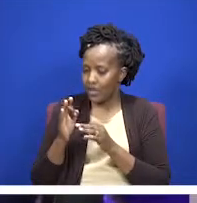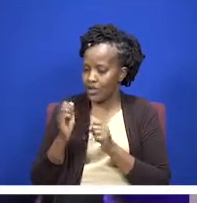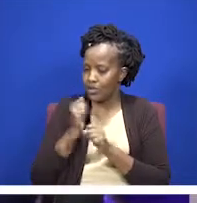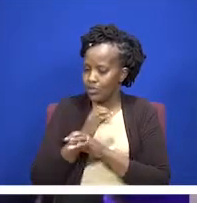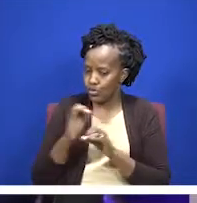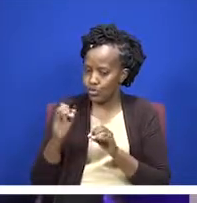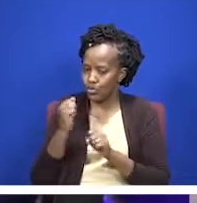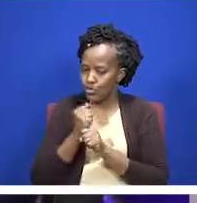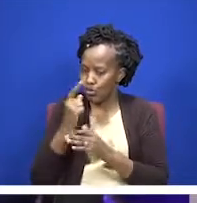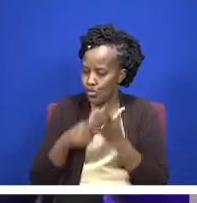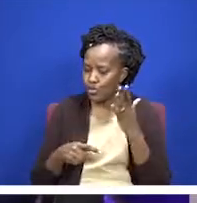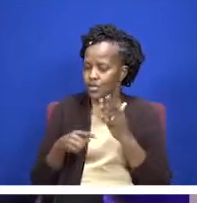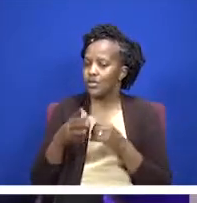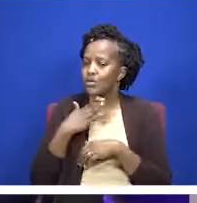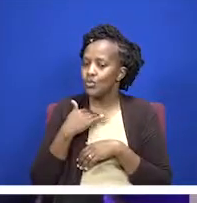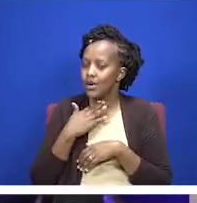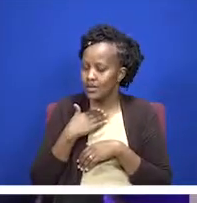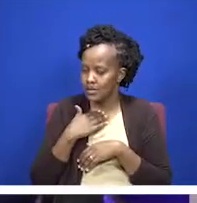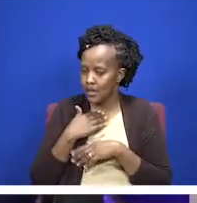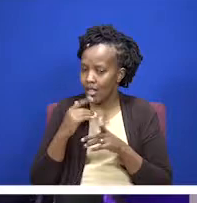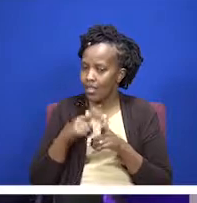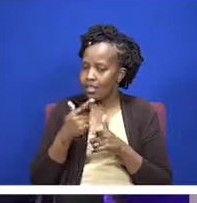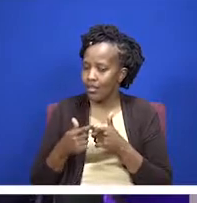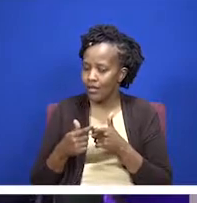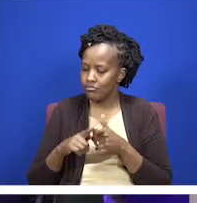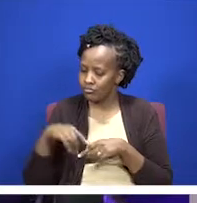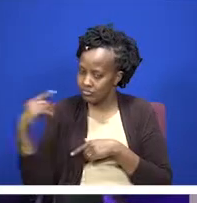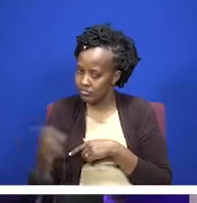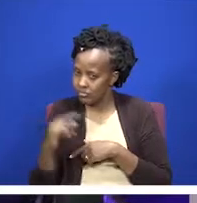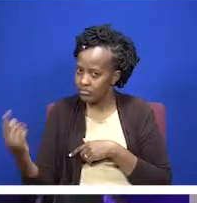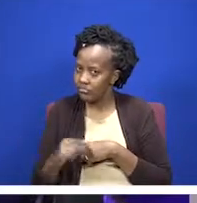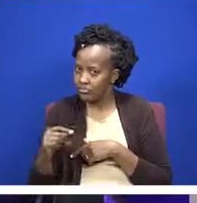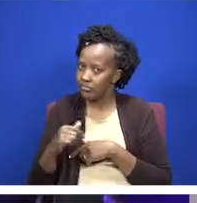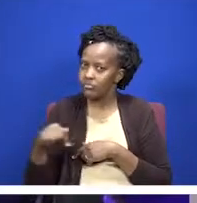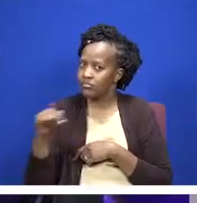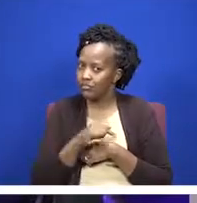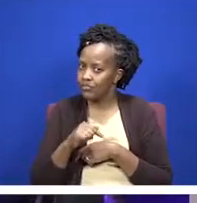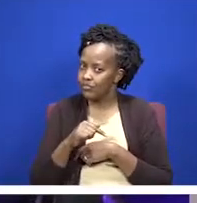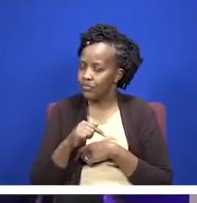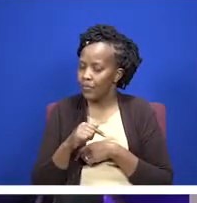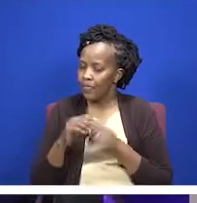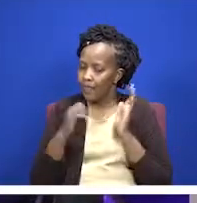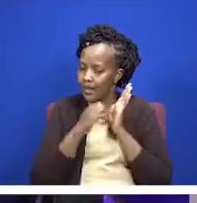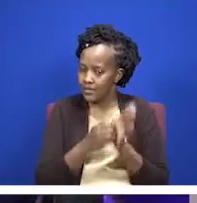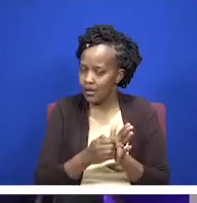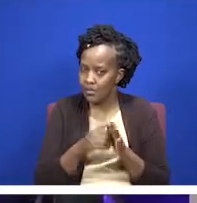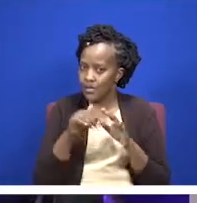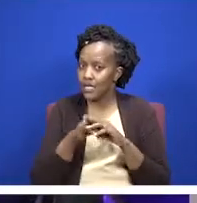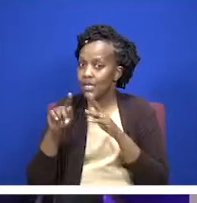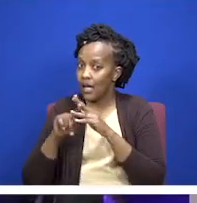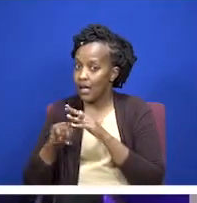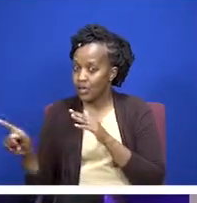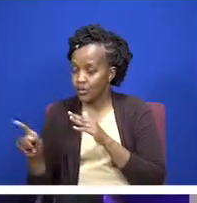wants, those who are not obedient unto him, he punishes. For example, we can see in the book of